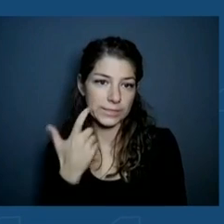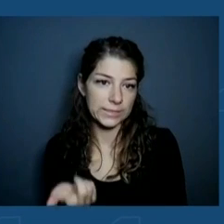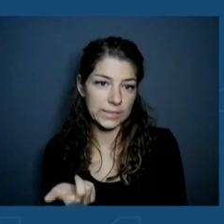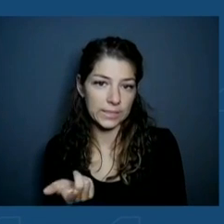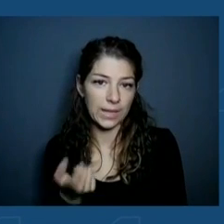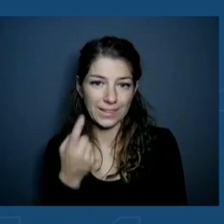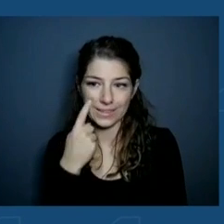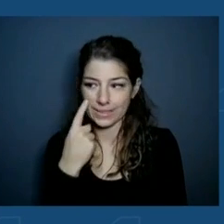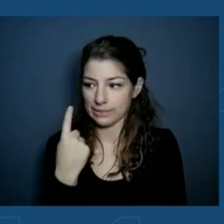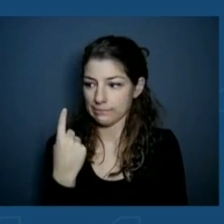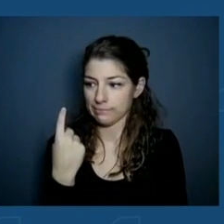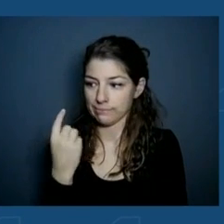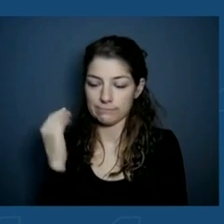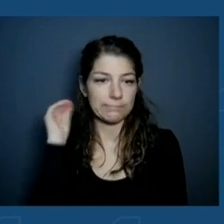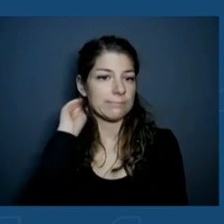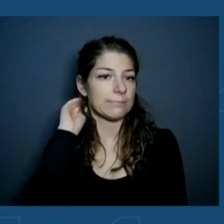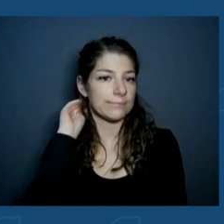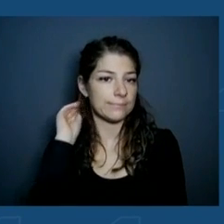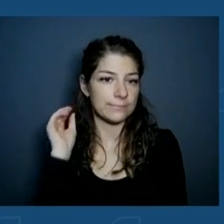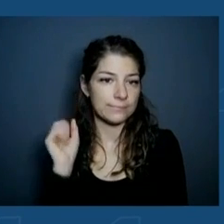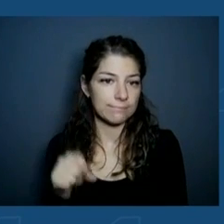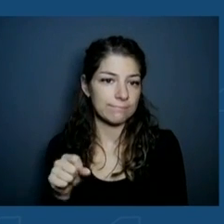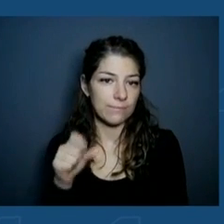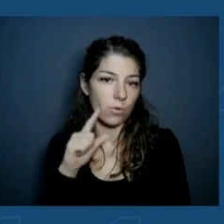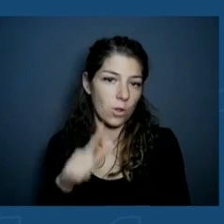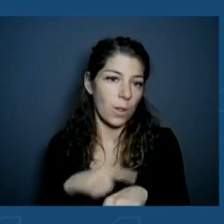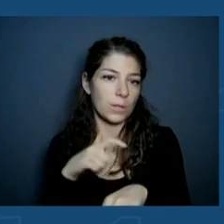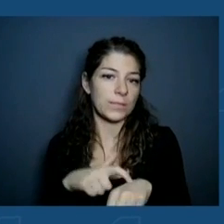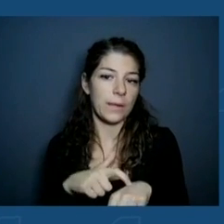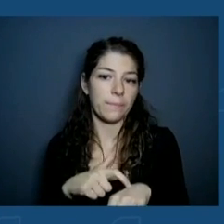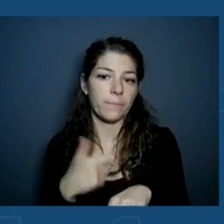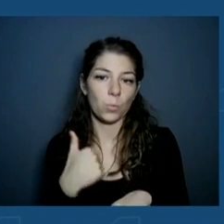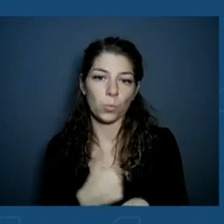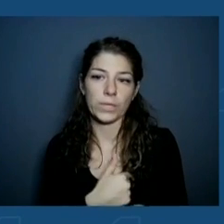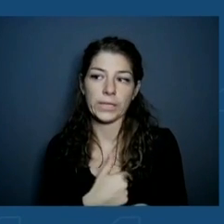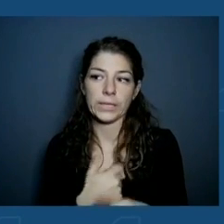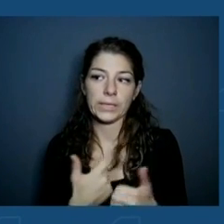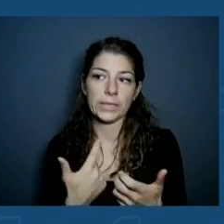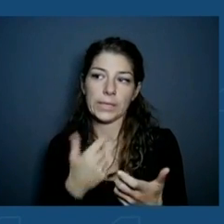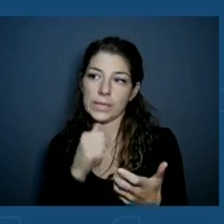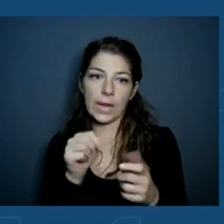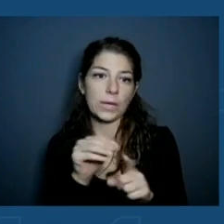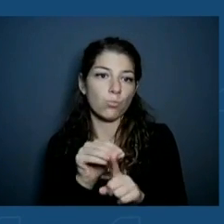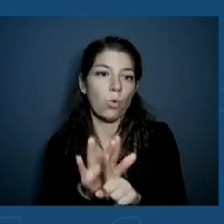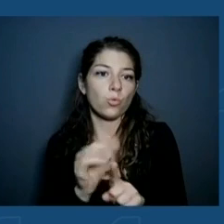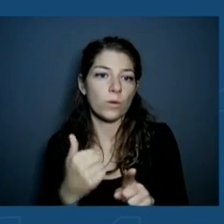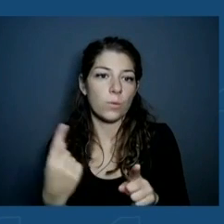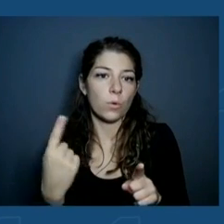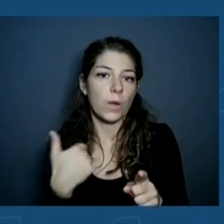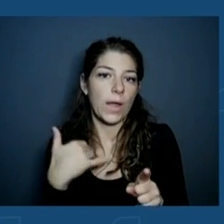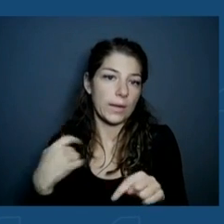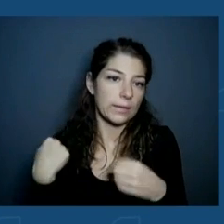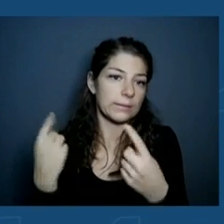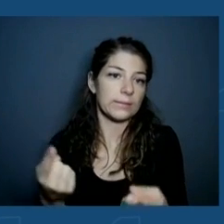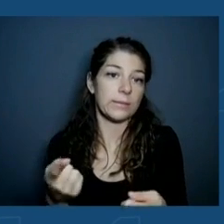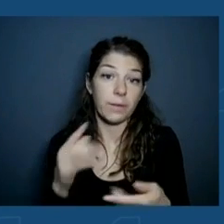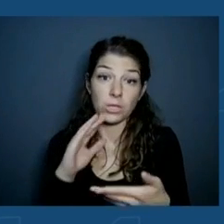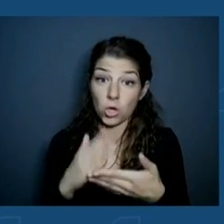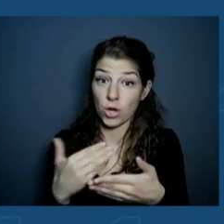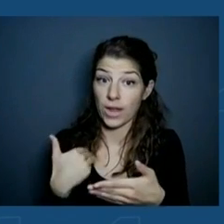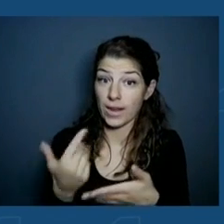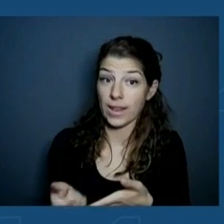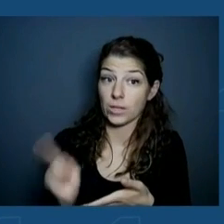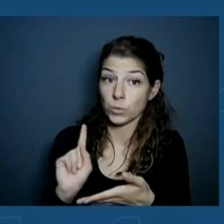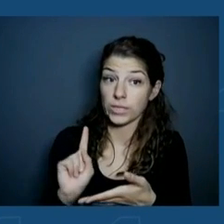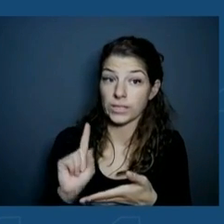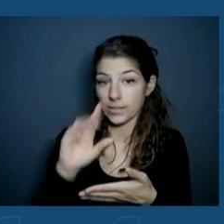in the it was in the recesses of our minds for a long time because we weren't exposed to anyone who had it. My daughter had it last week. My son-in-law